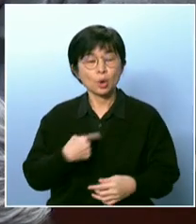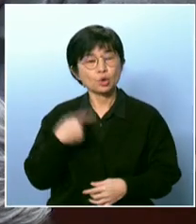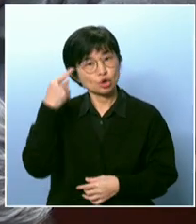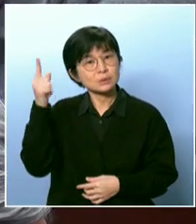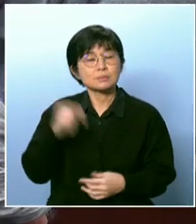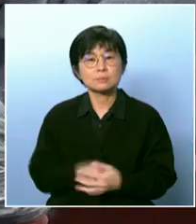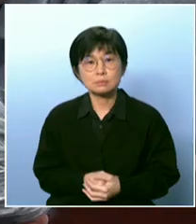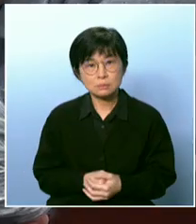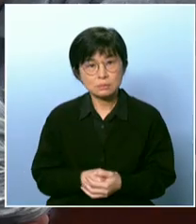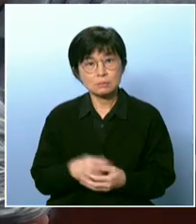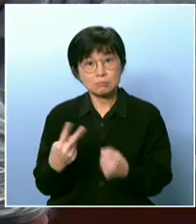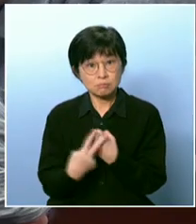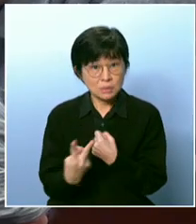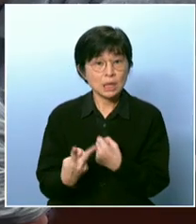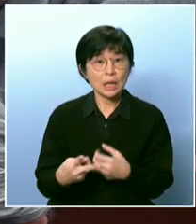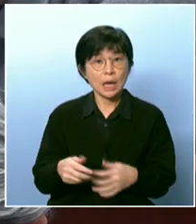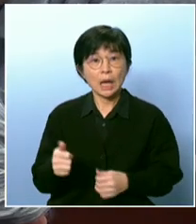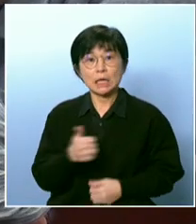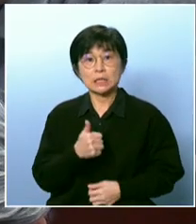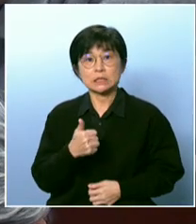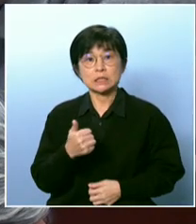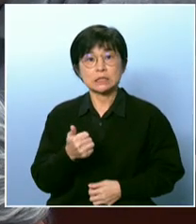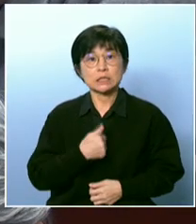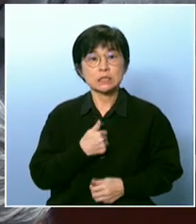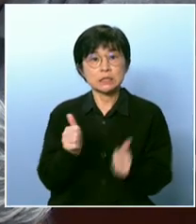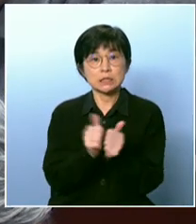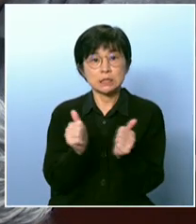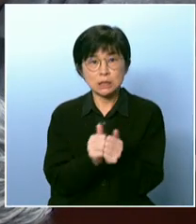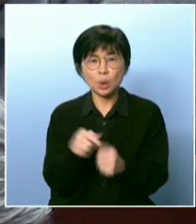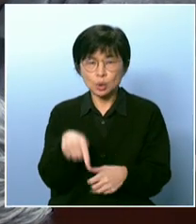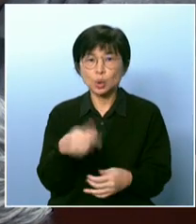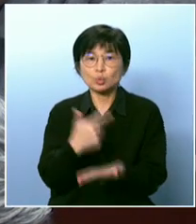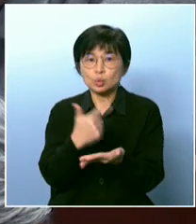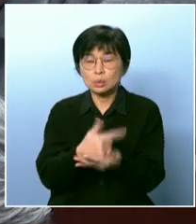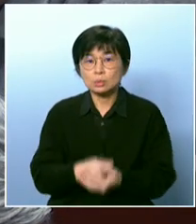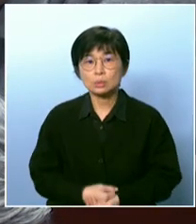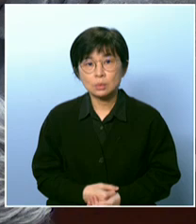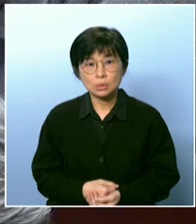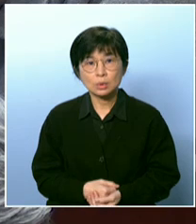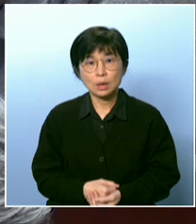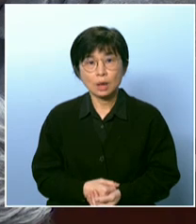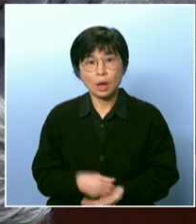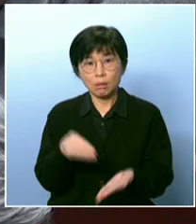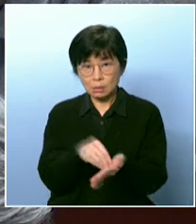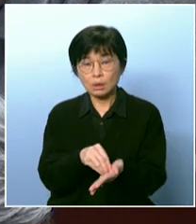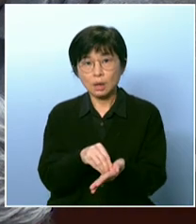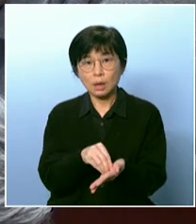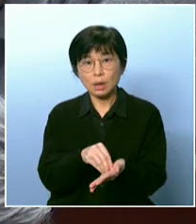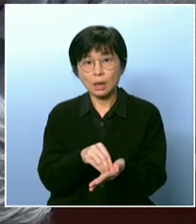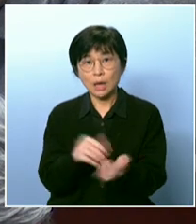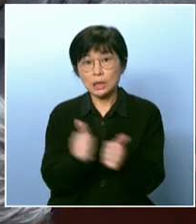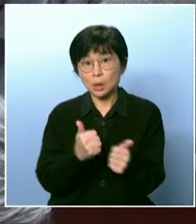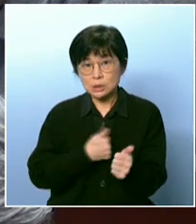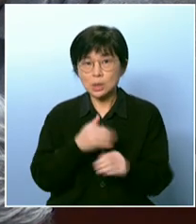the Child Development Fund projects, and in turn they can join the Strive and